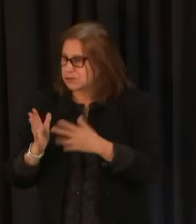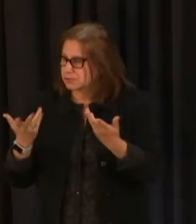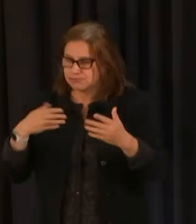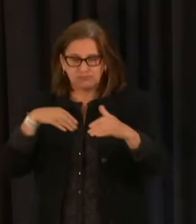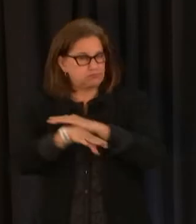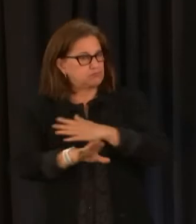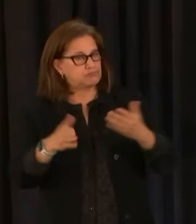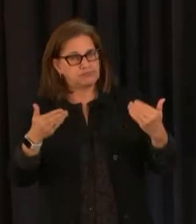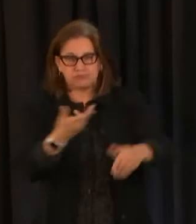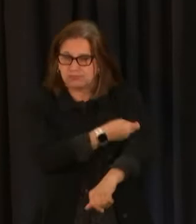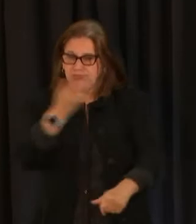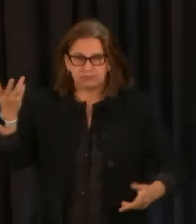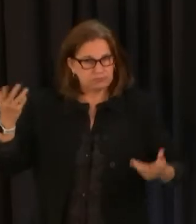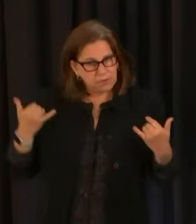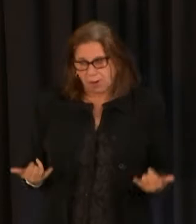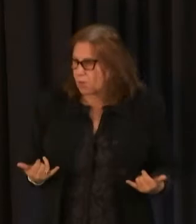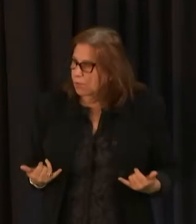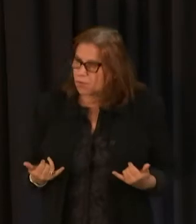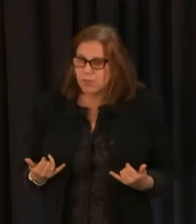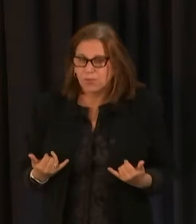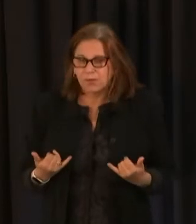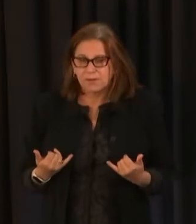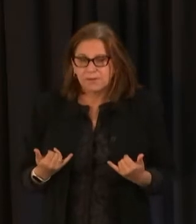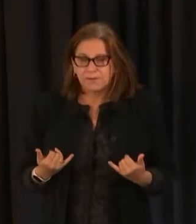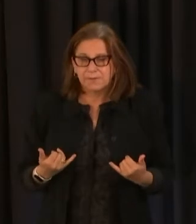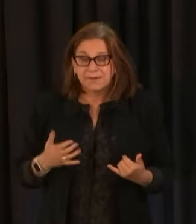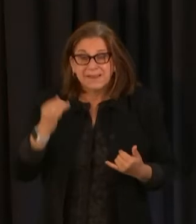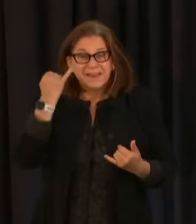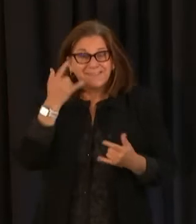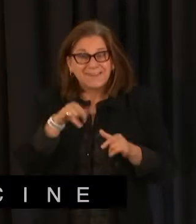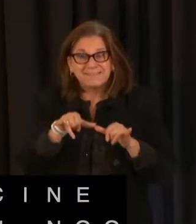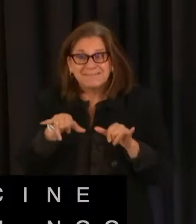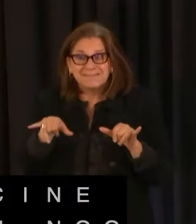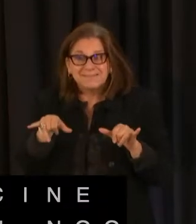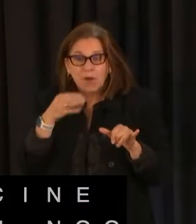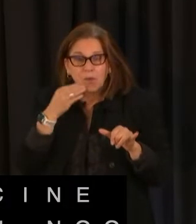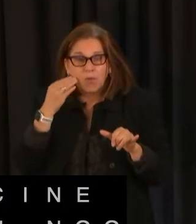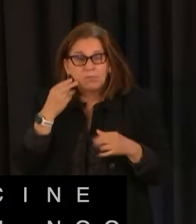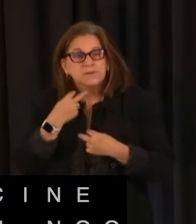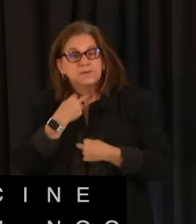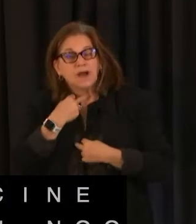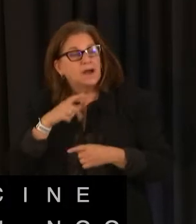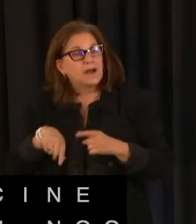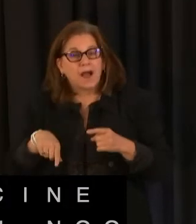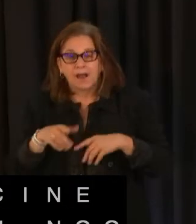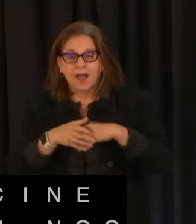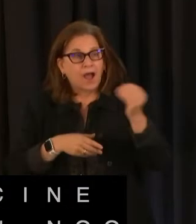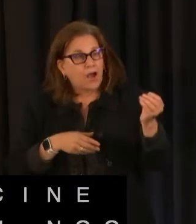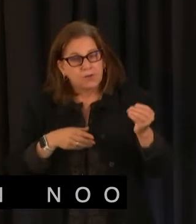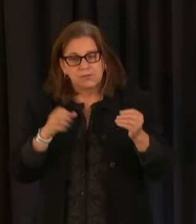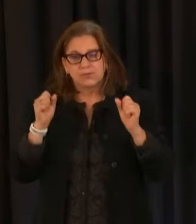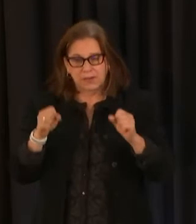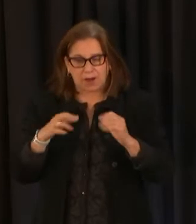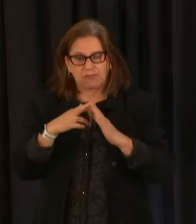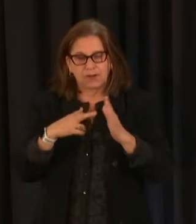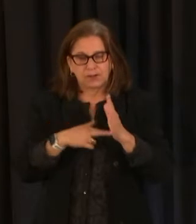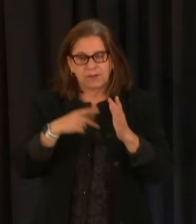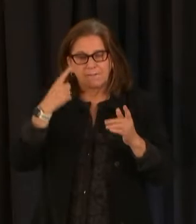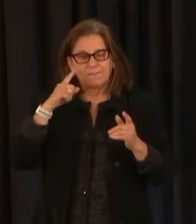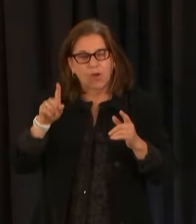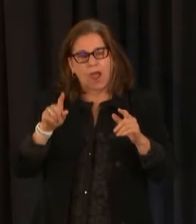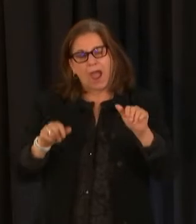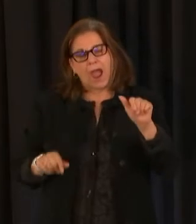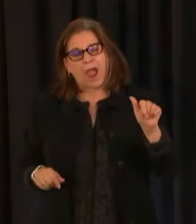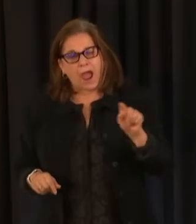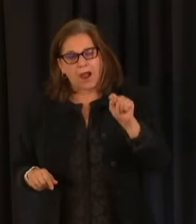Homebound residents can now also call to register for an at-home COVID vaccination appointment. This